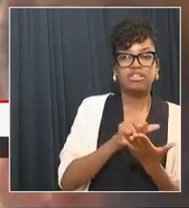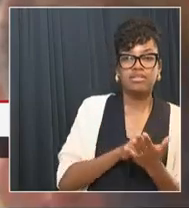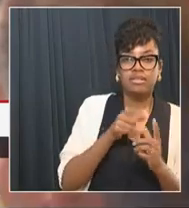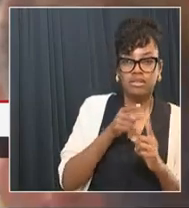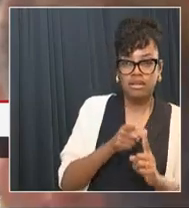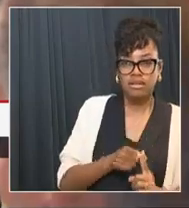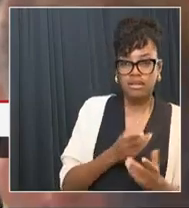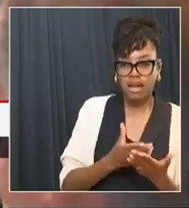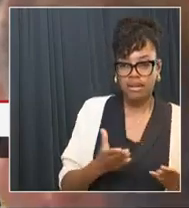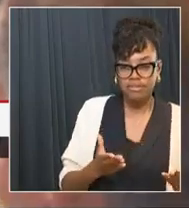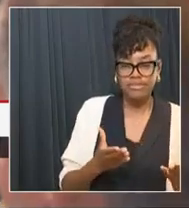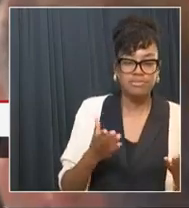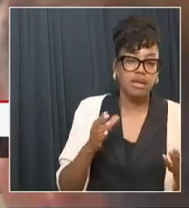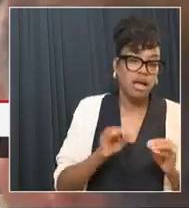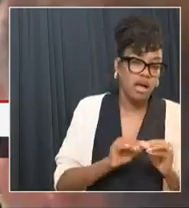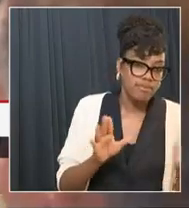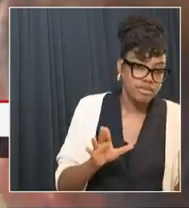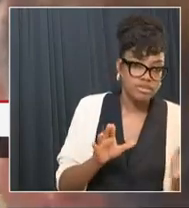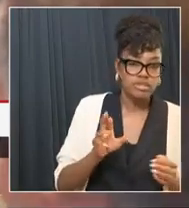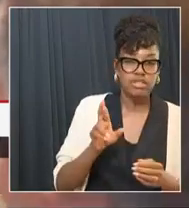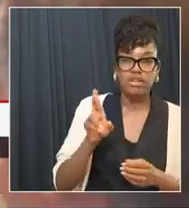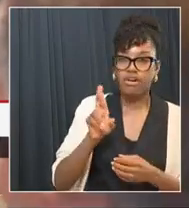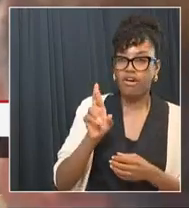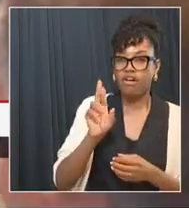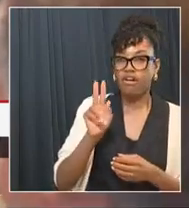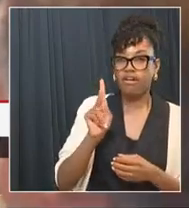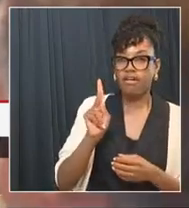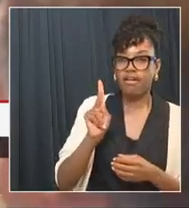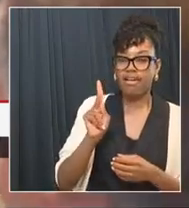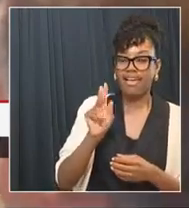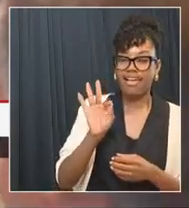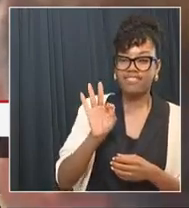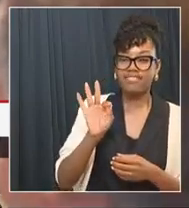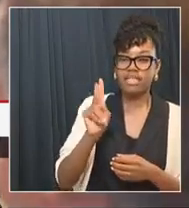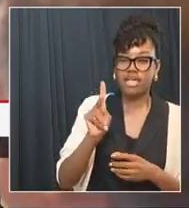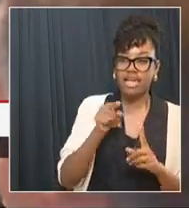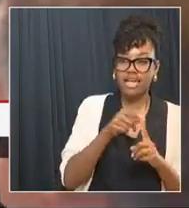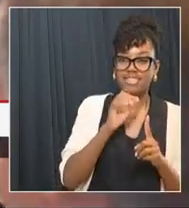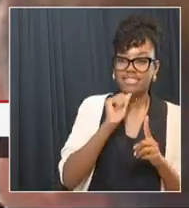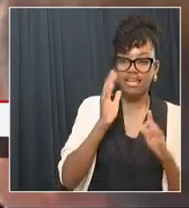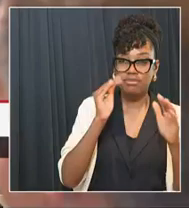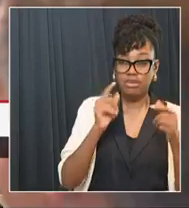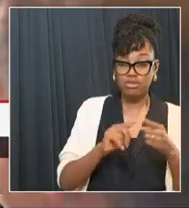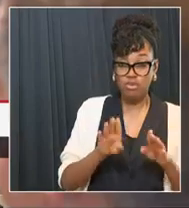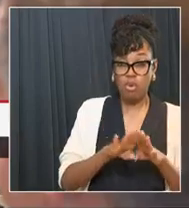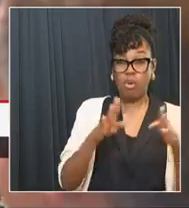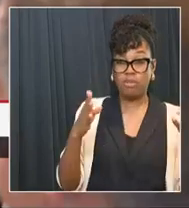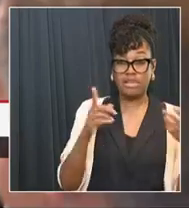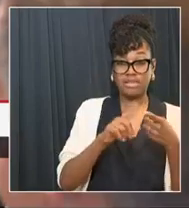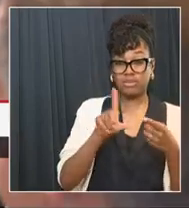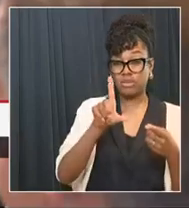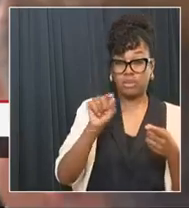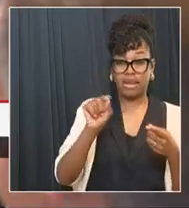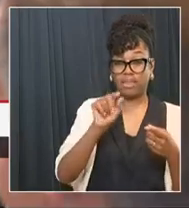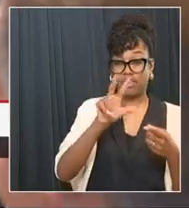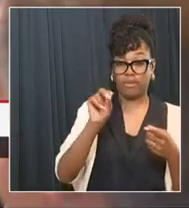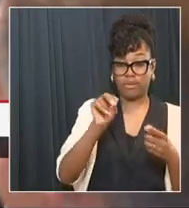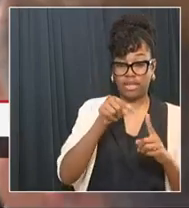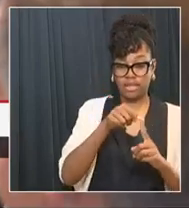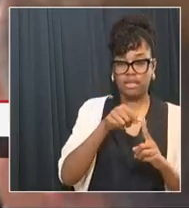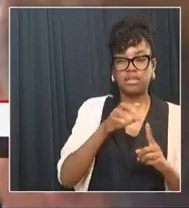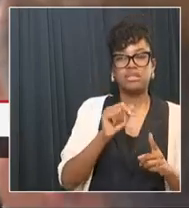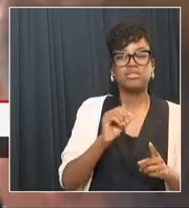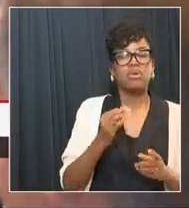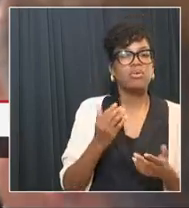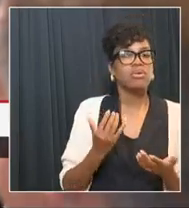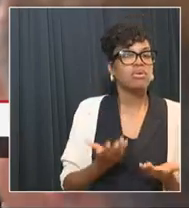Stadium's not expected to, if it were to stay on track, open until 2030. But some of the concerns, raised by council members or others about